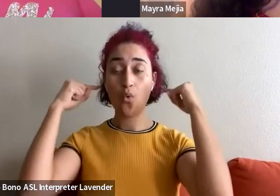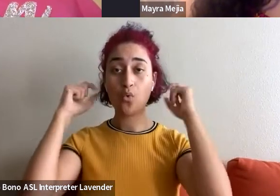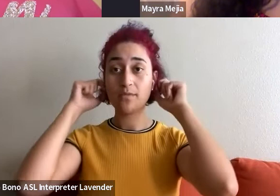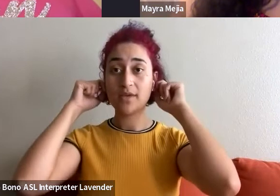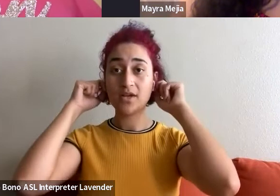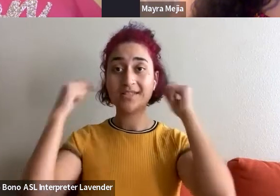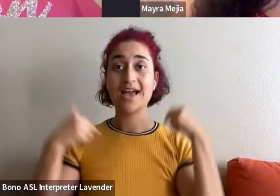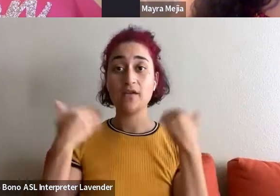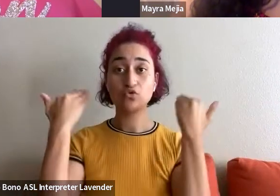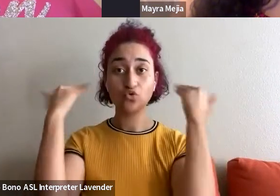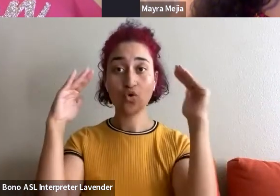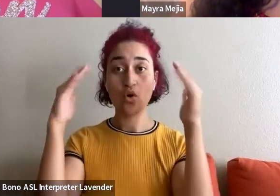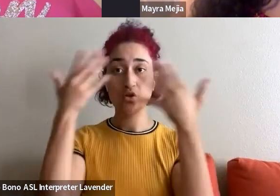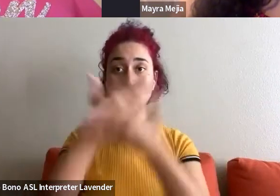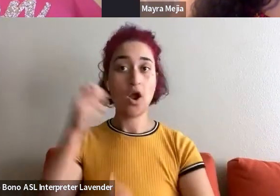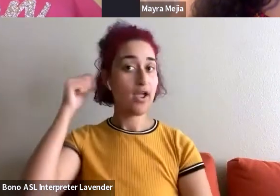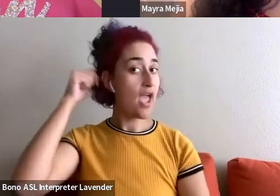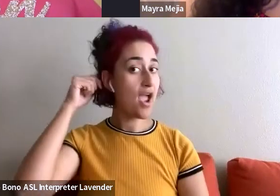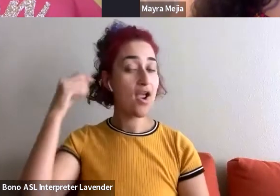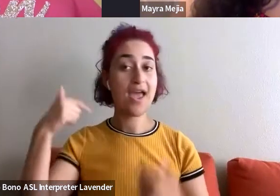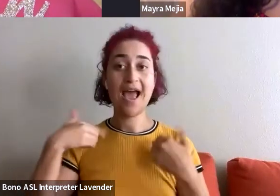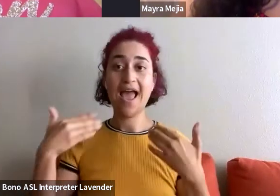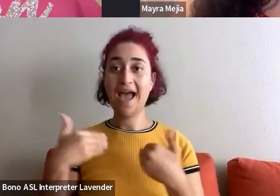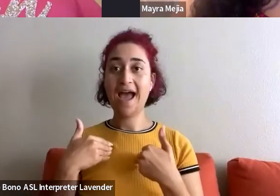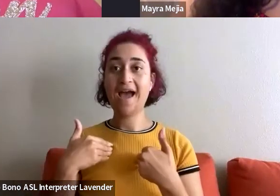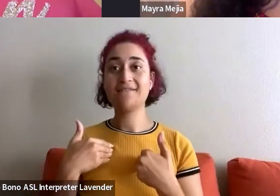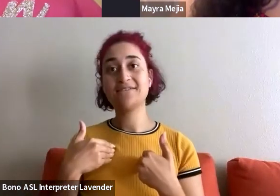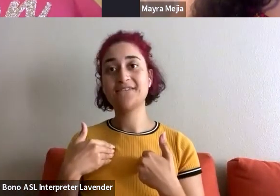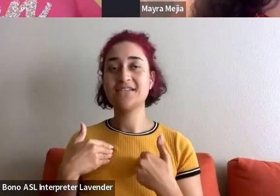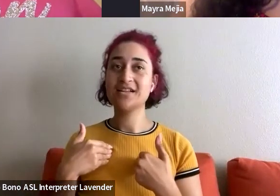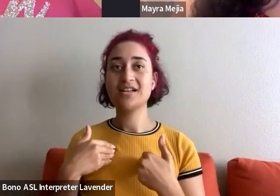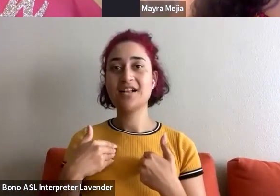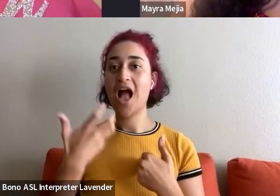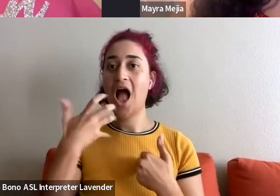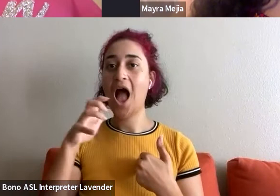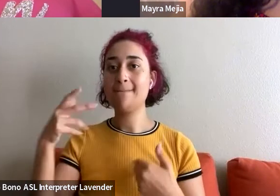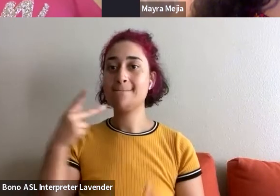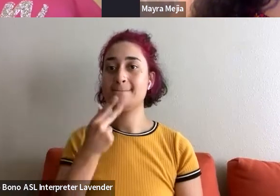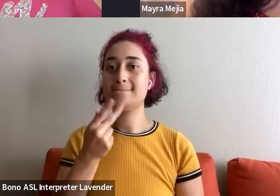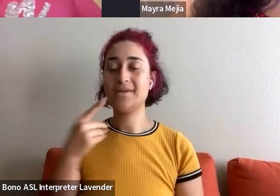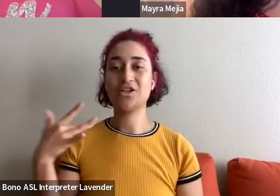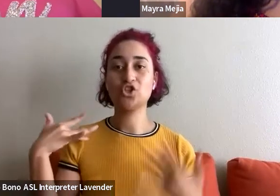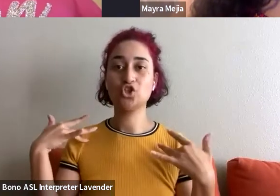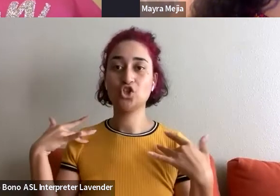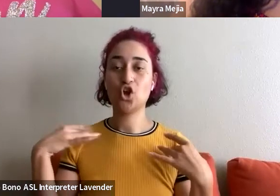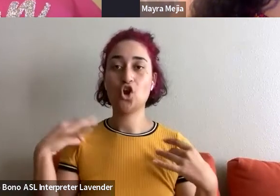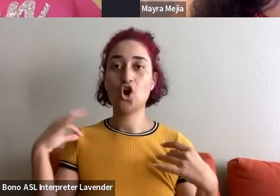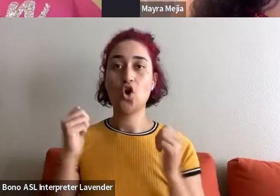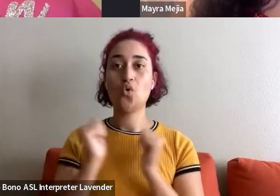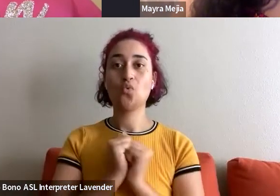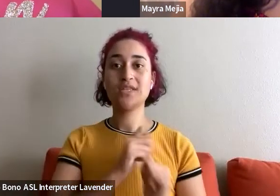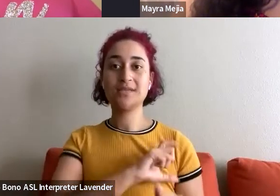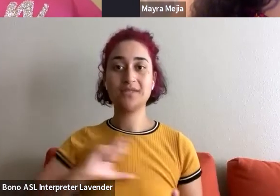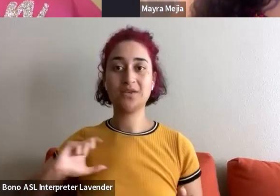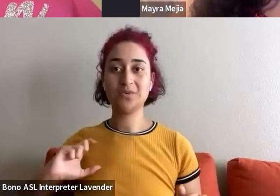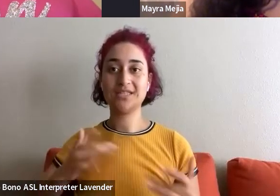hair, and I'm wearing a fuchsia pink top with some sequins that say icon on